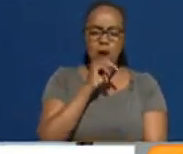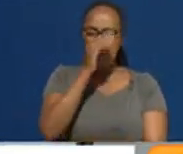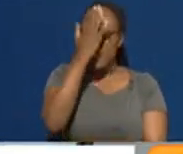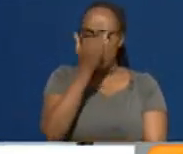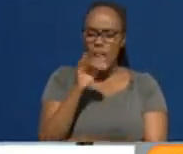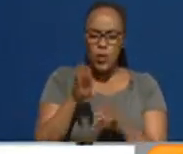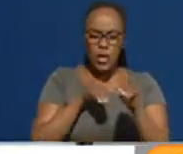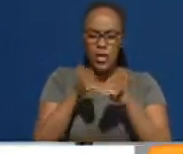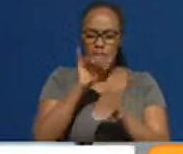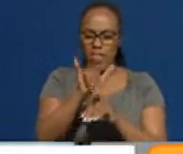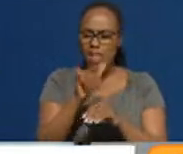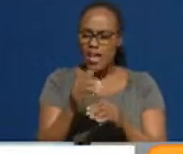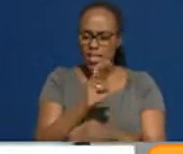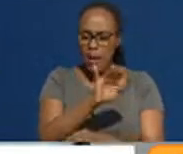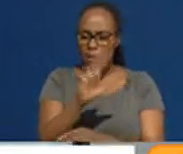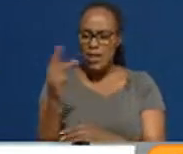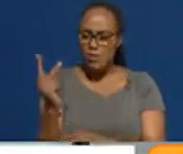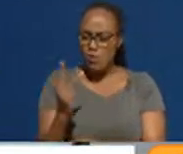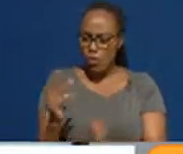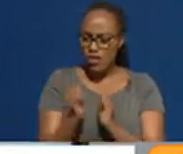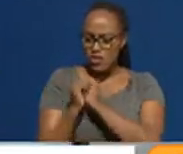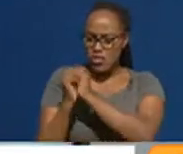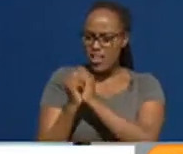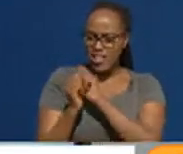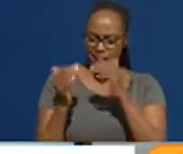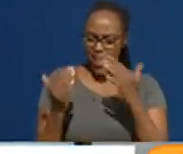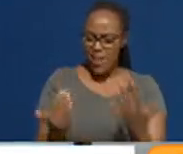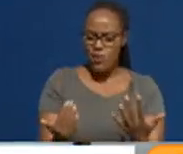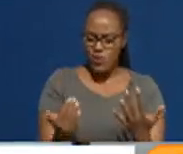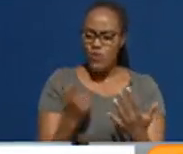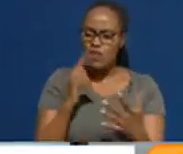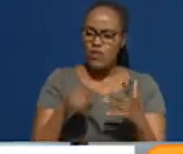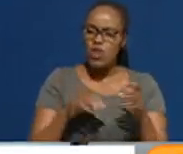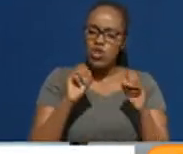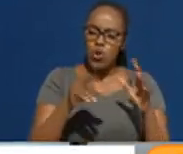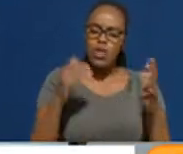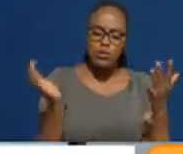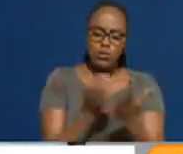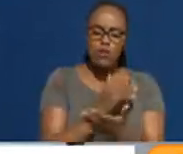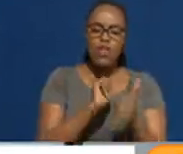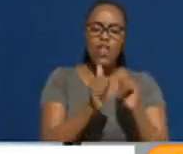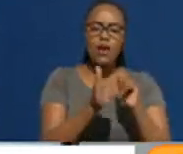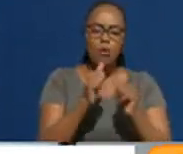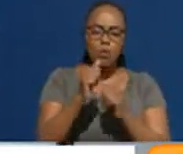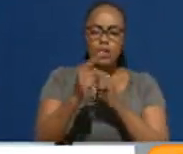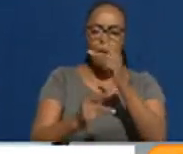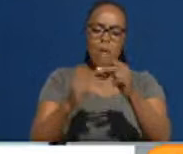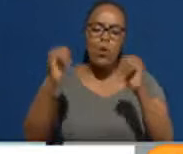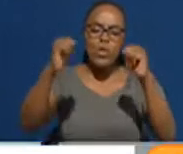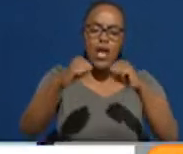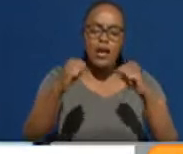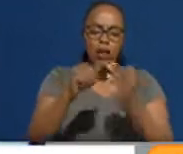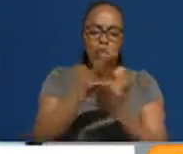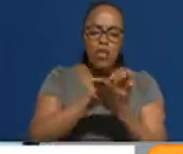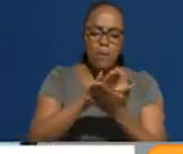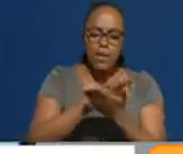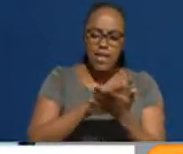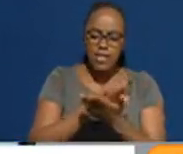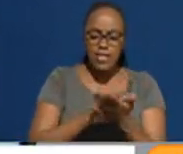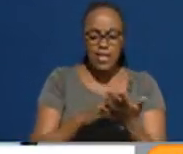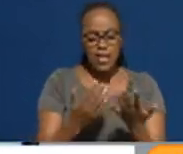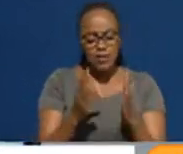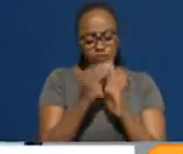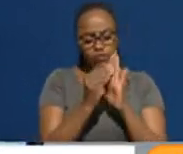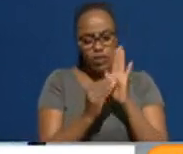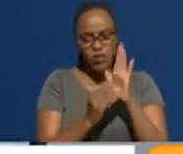draft. Yeah. So you said, oh, this is together. Because we are saying, okay, let's remove the contentious clauses and let's agree on this one. On the basic minimums. On basic